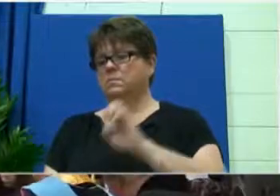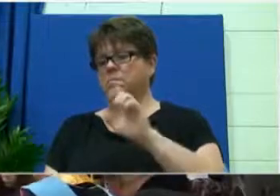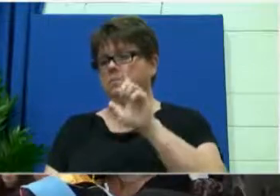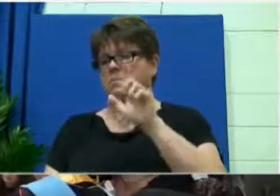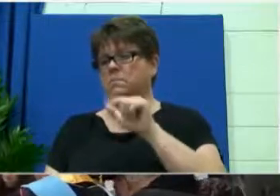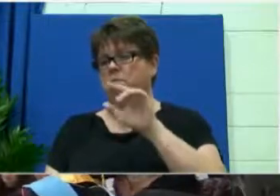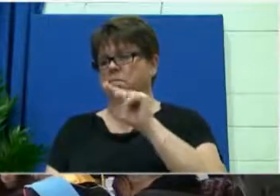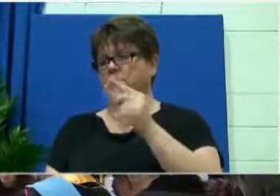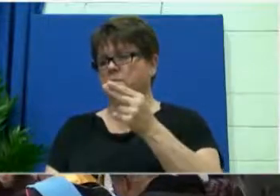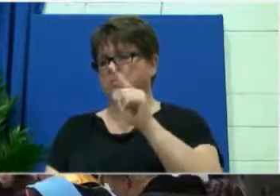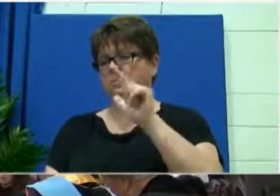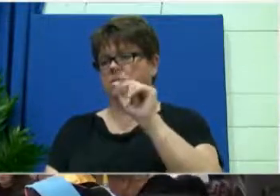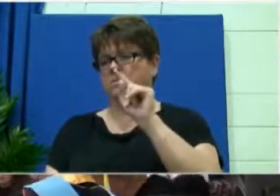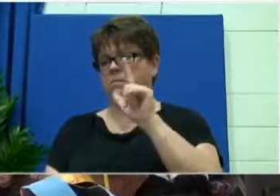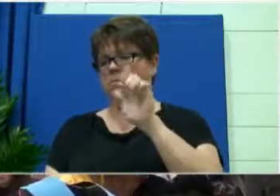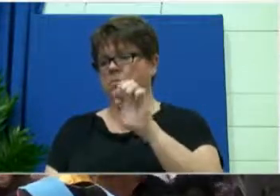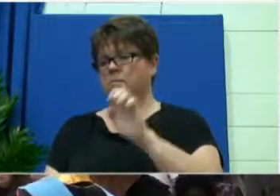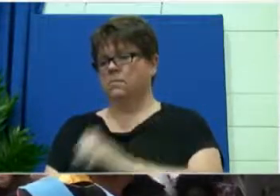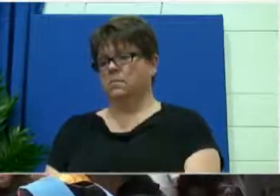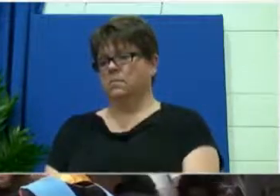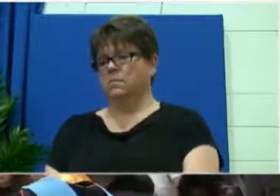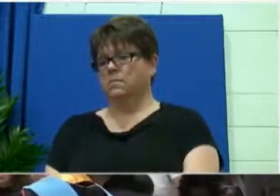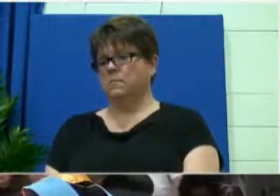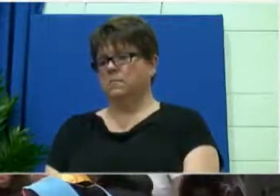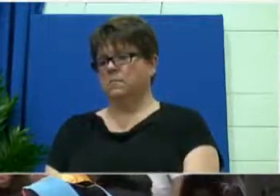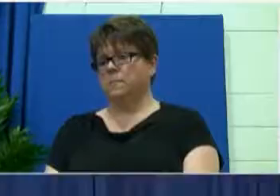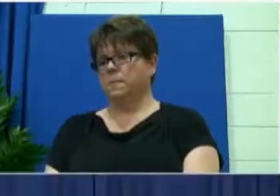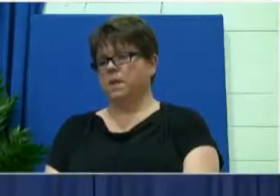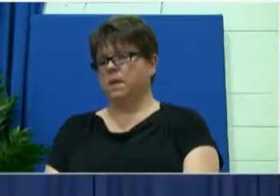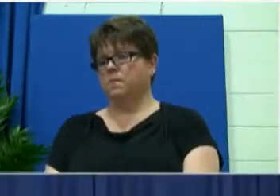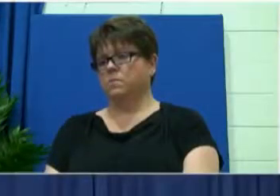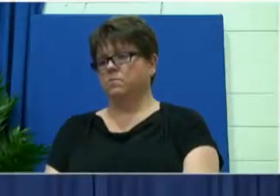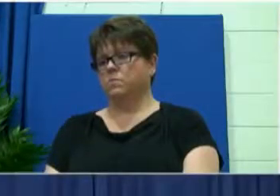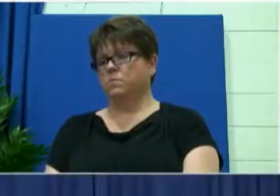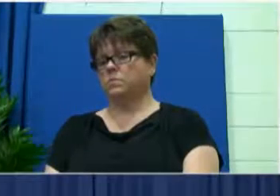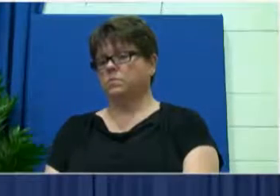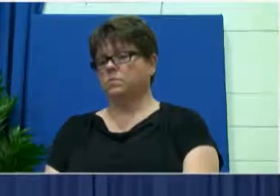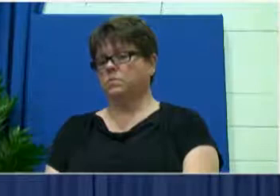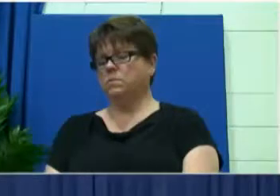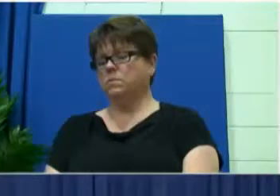Elizabeth Brooke Little, Associate in Applied Science, Criminal Justice.